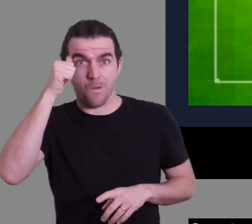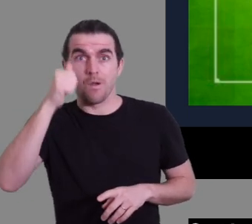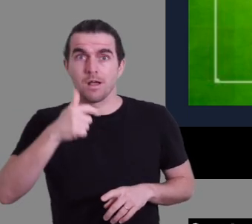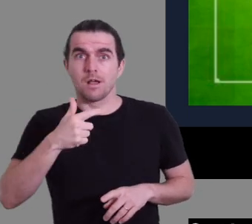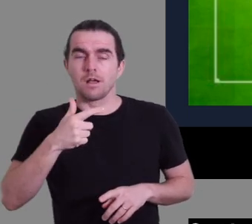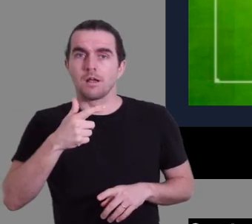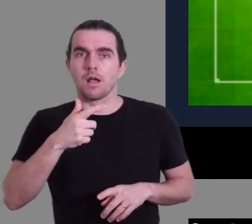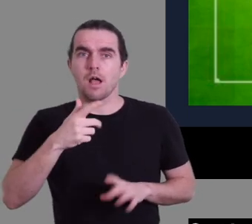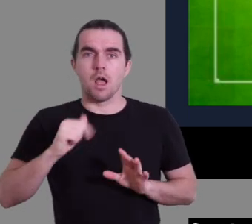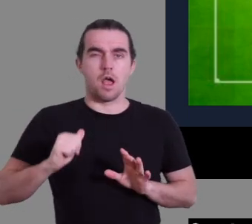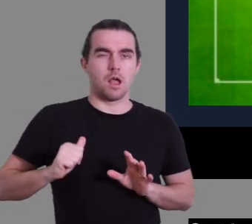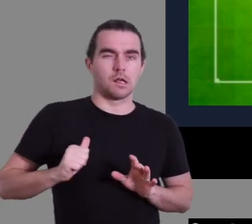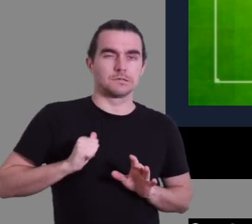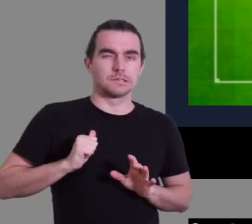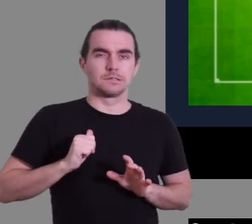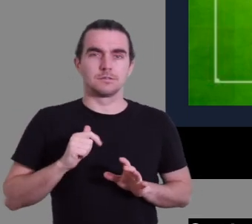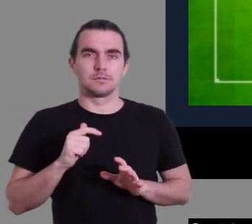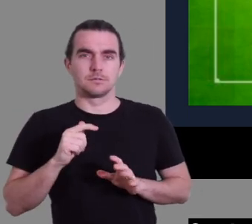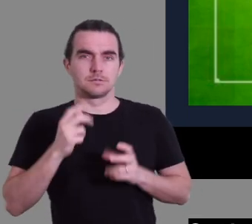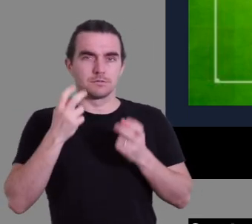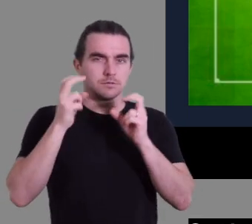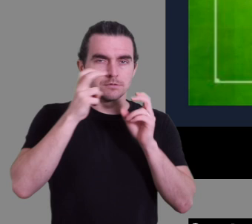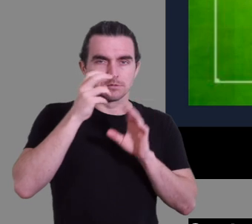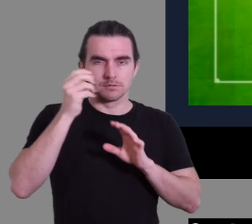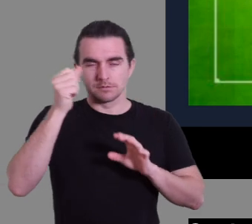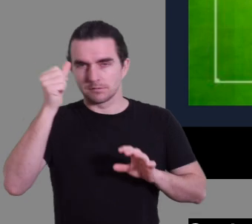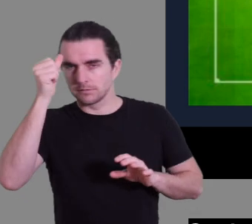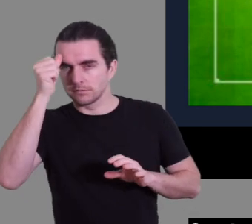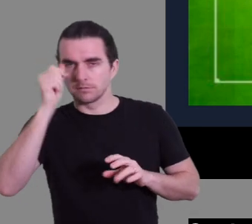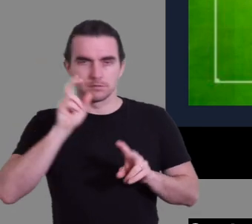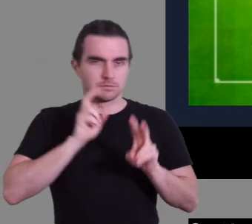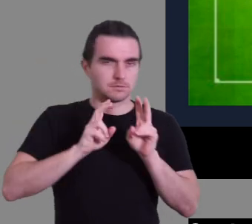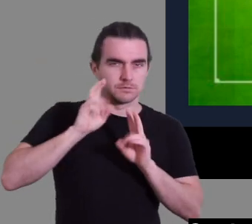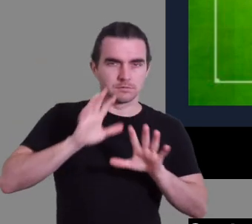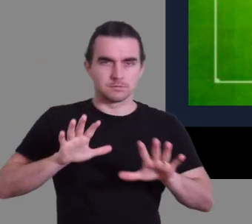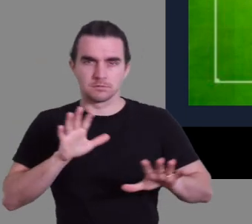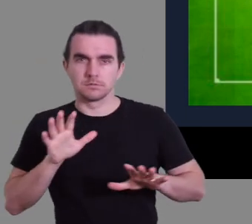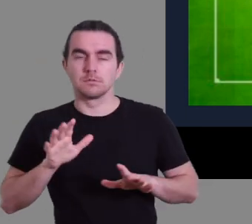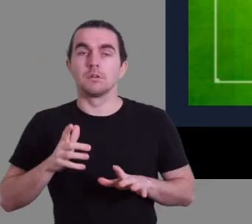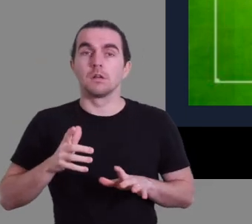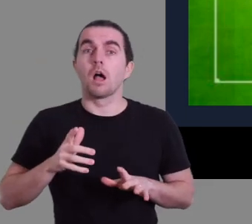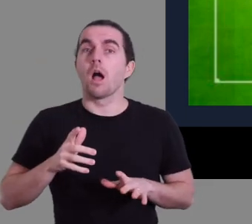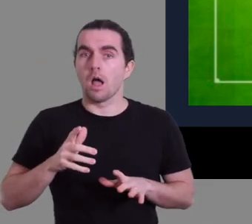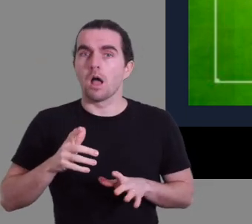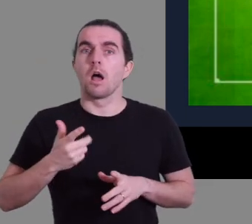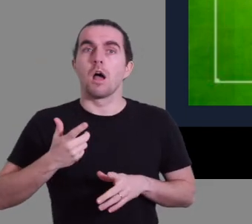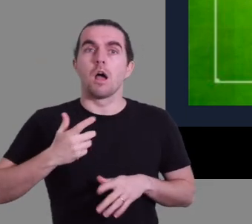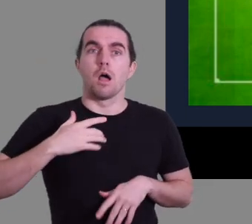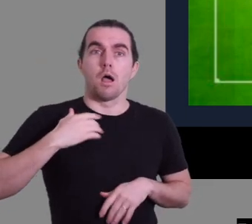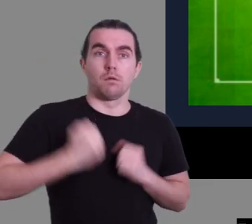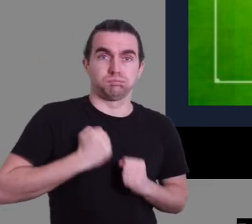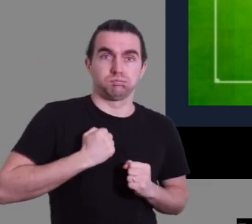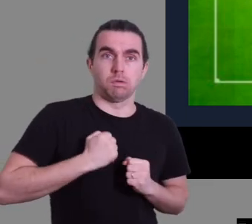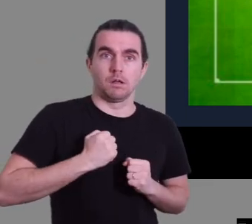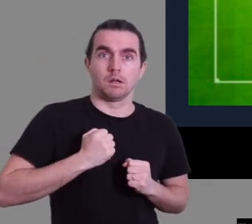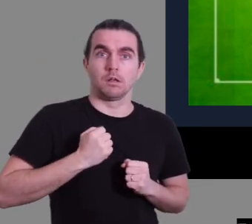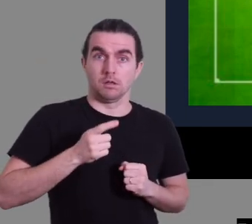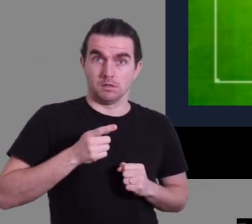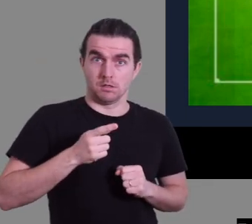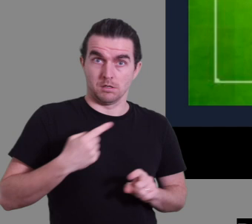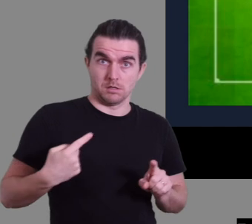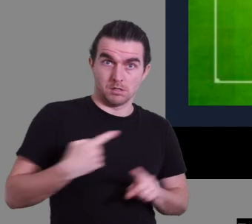across the back. So that's the anticipation and perception involved. Then it'd be his his footwork. Does he run